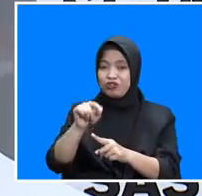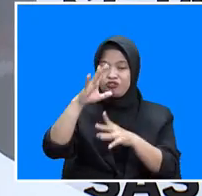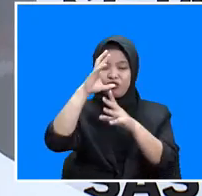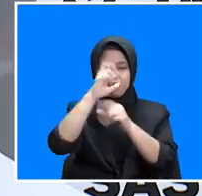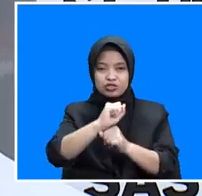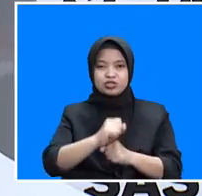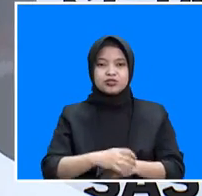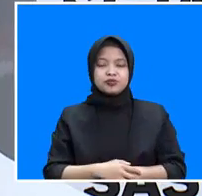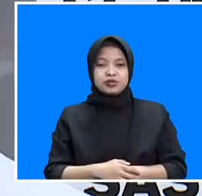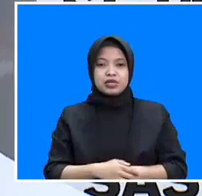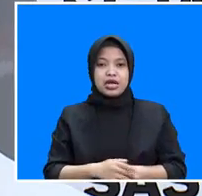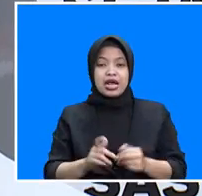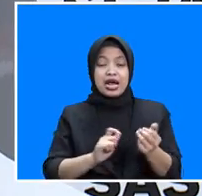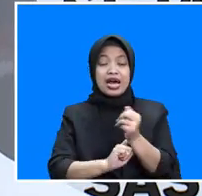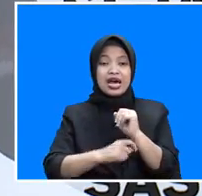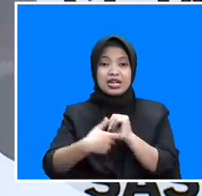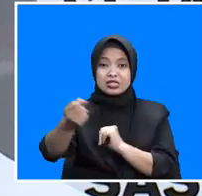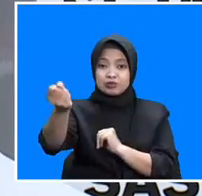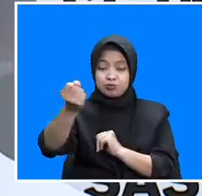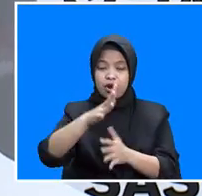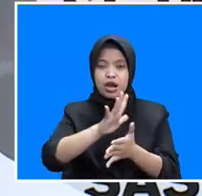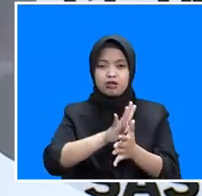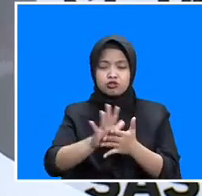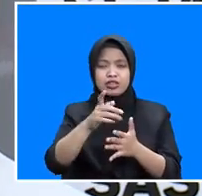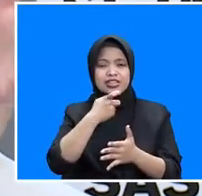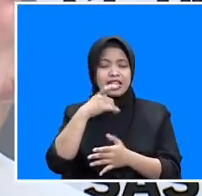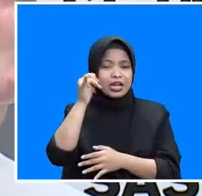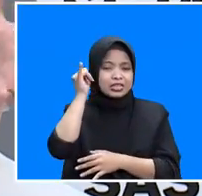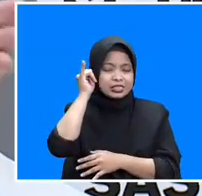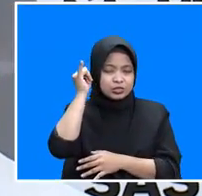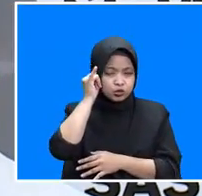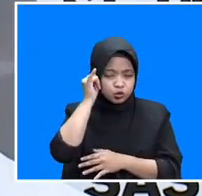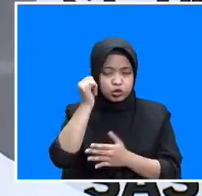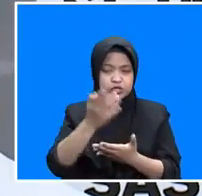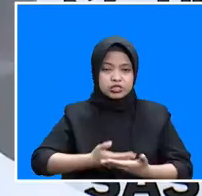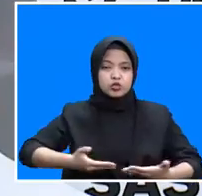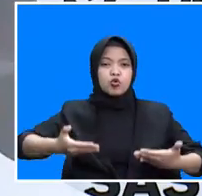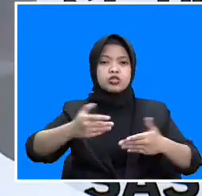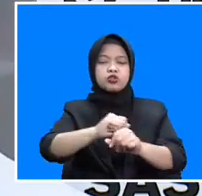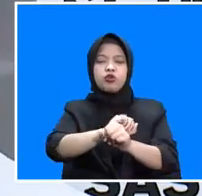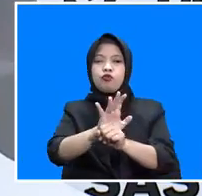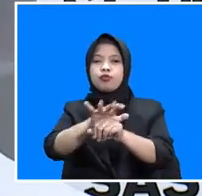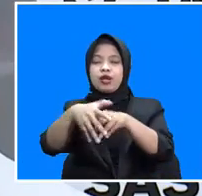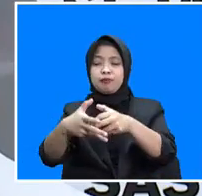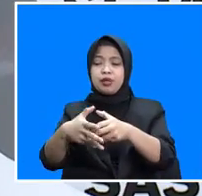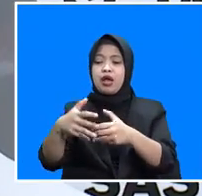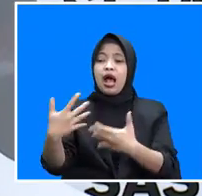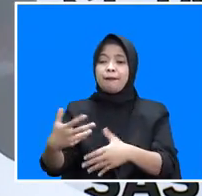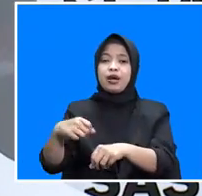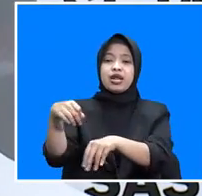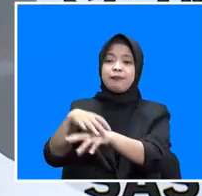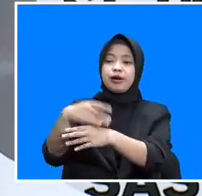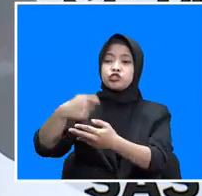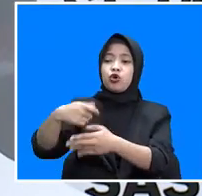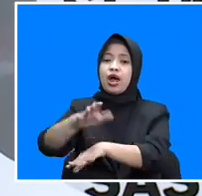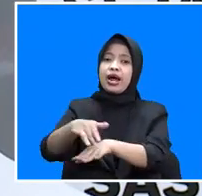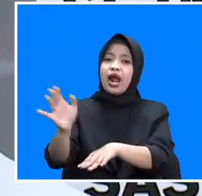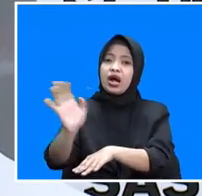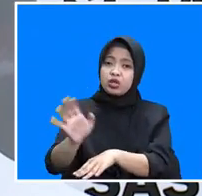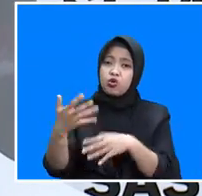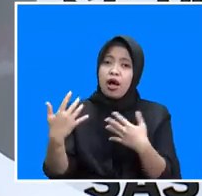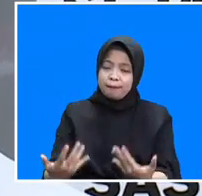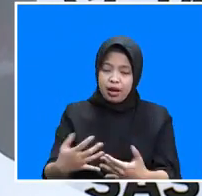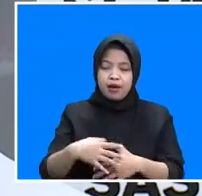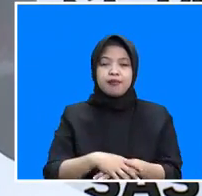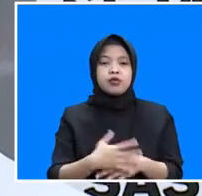very directly to the issues around the pandemic. I mean, both, I should say, the out-of-school children you know, issue is directly related to the pandemic, given